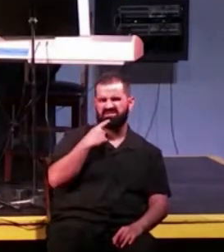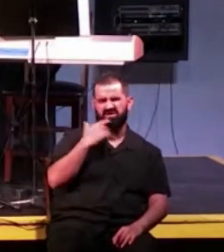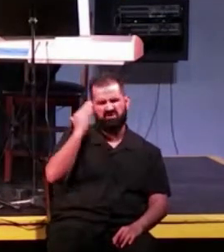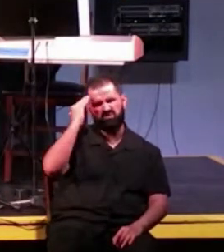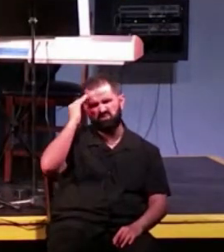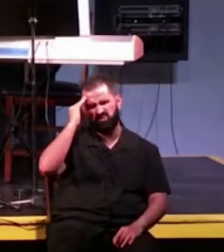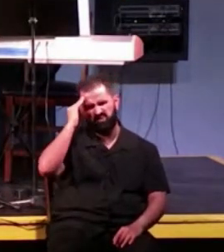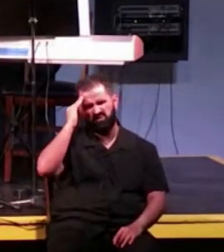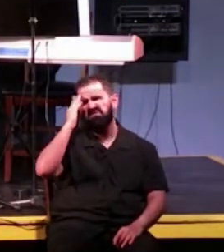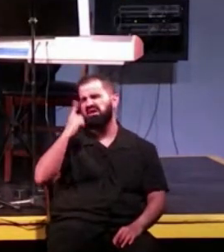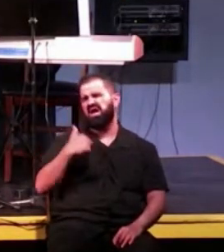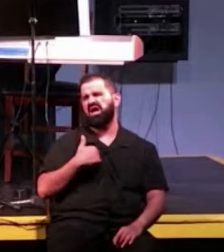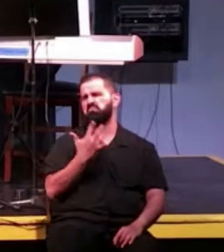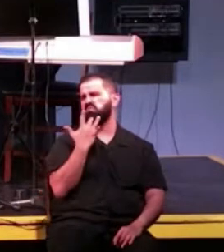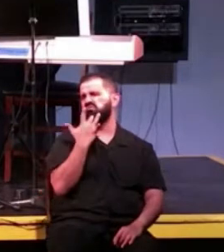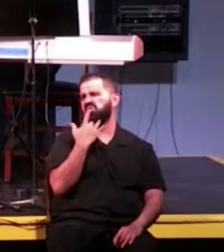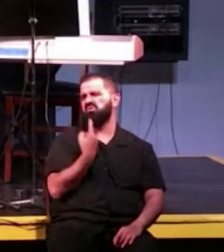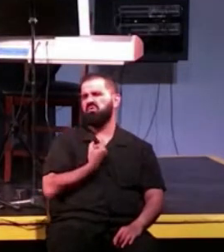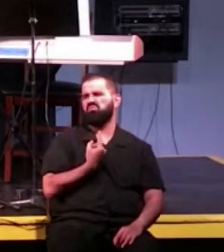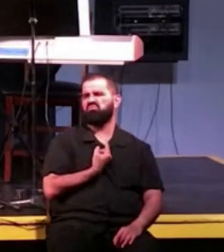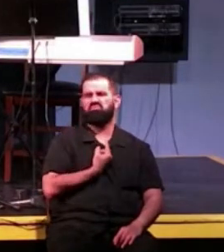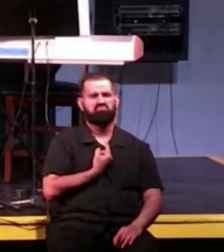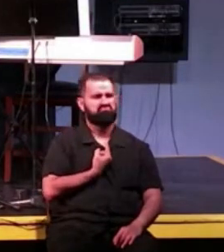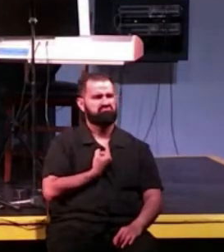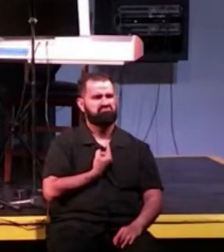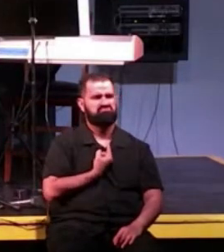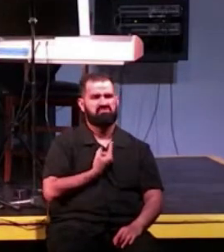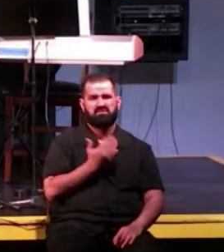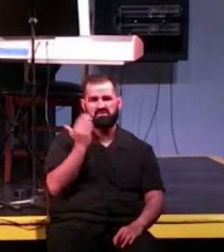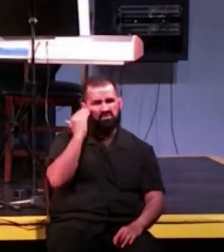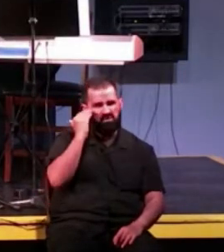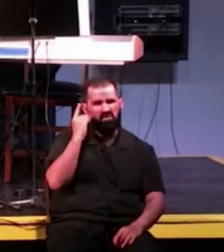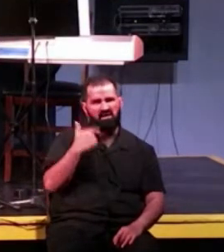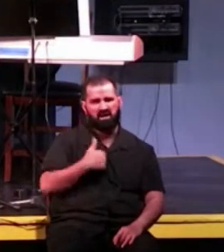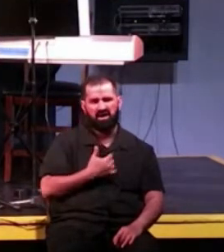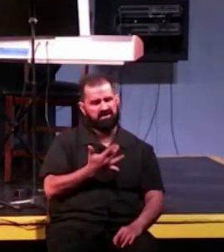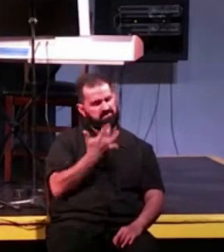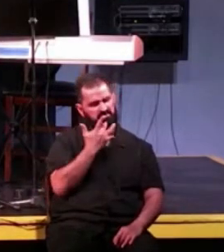what? I want to be alone. You know what? I want to